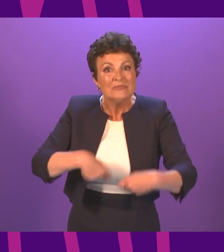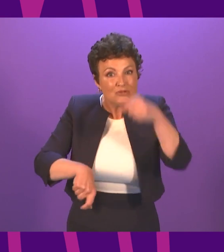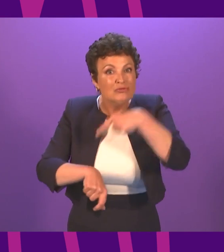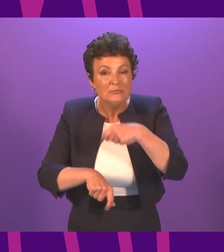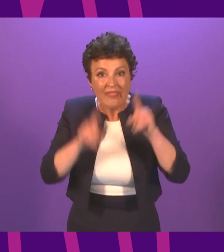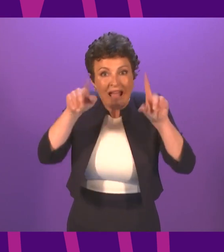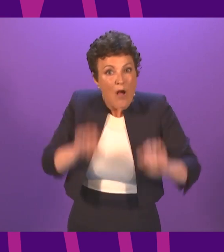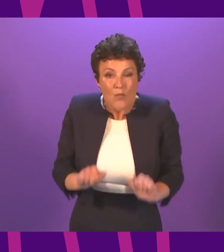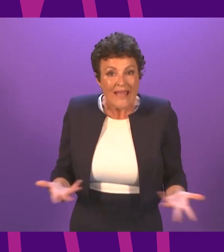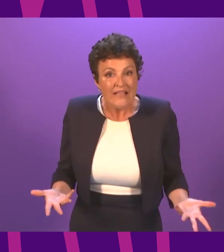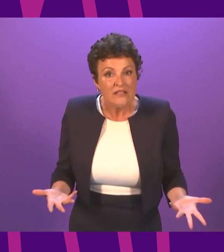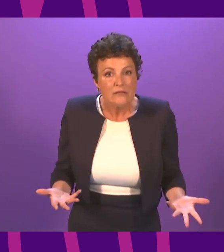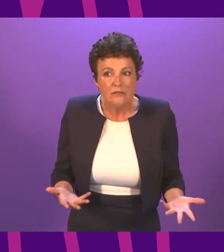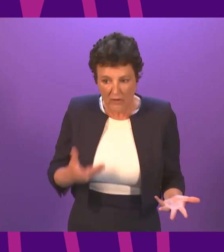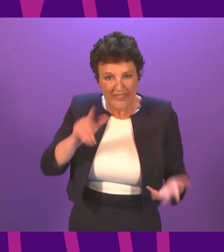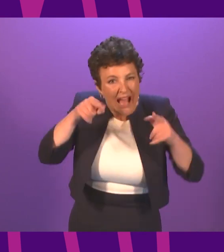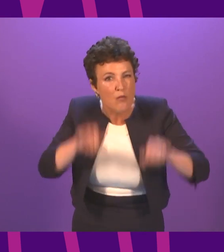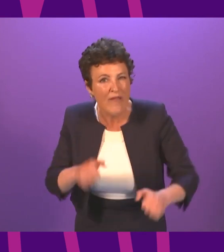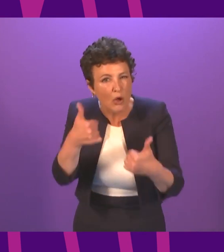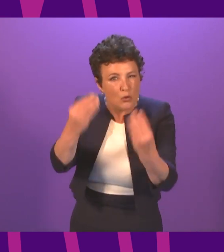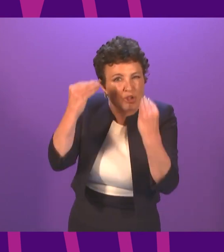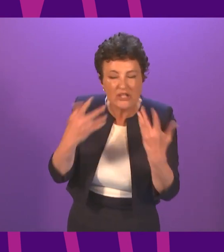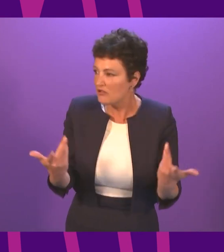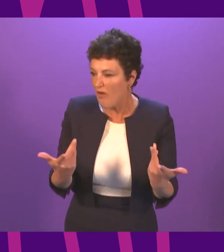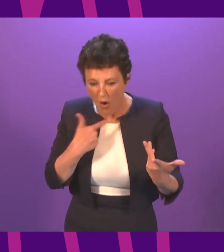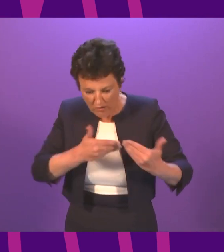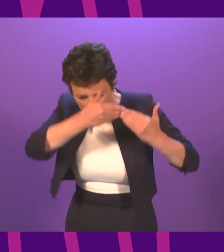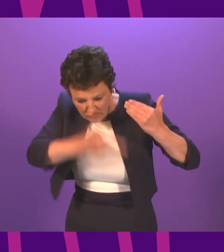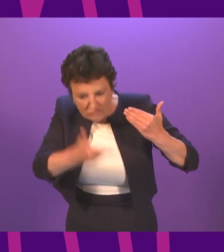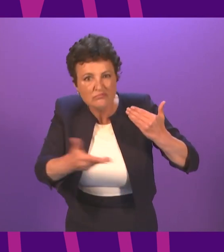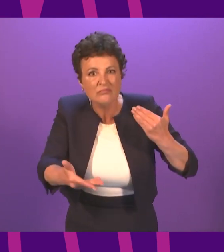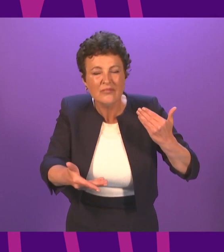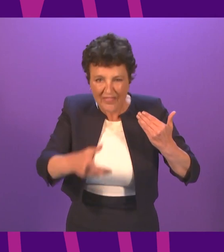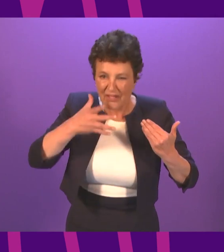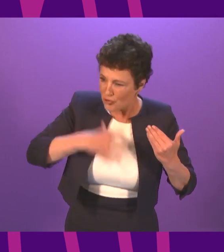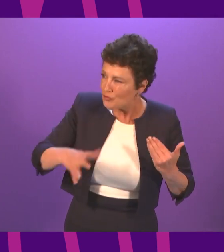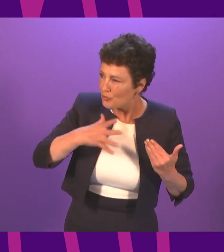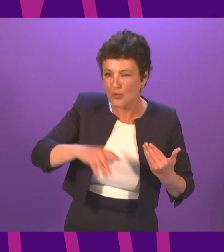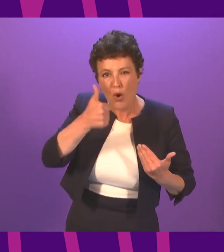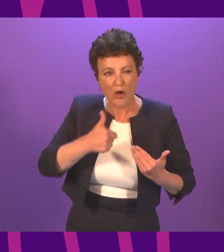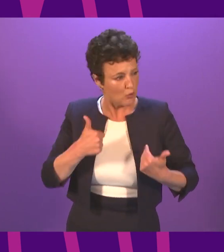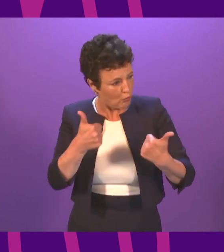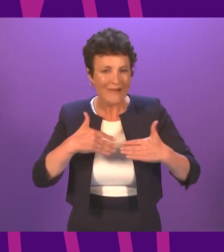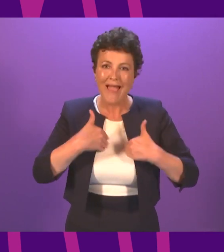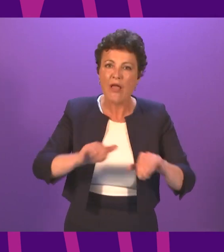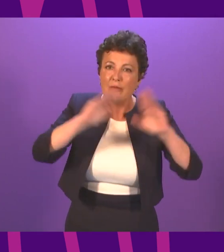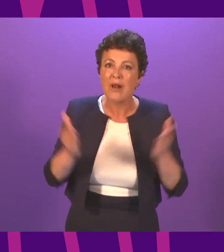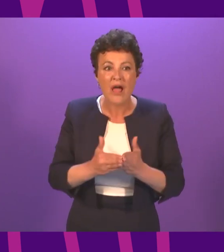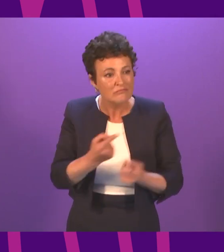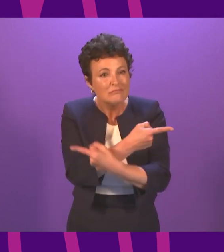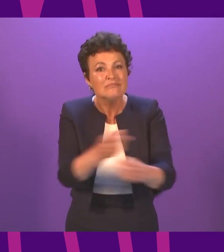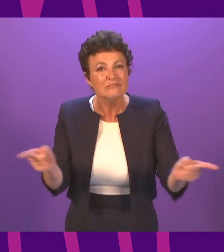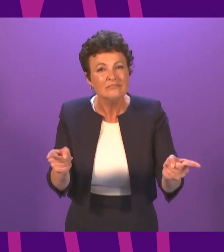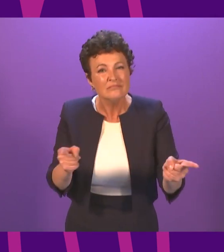cannot wait either. Or a good education, or future generations who want a healthy planet. They all deserve